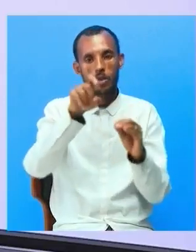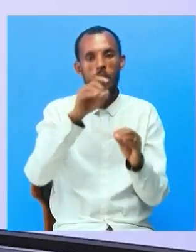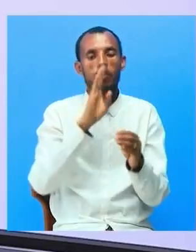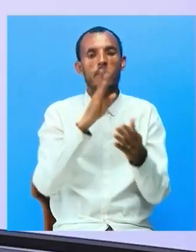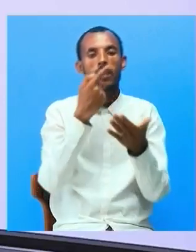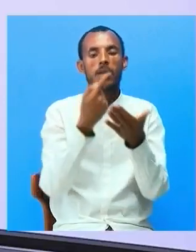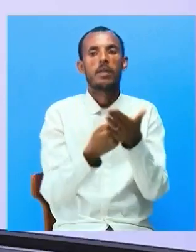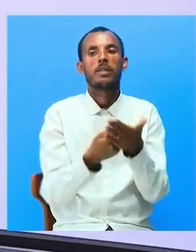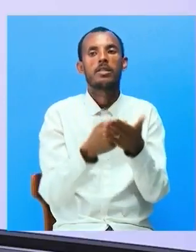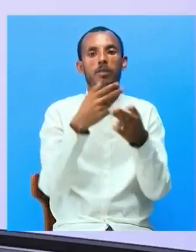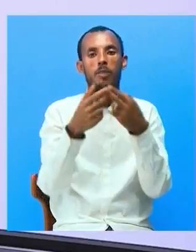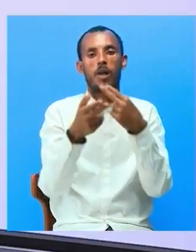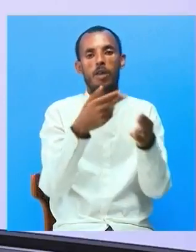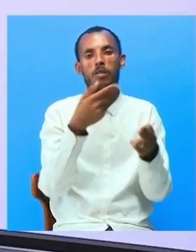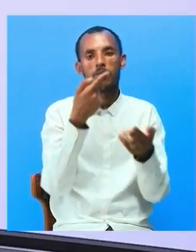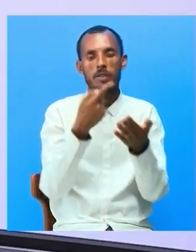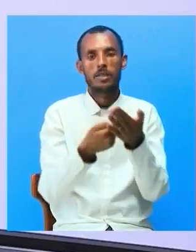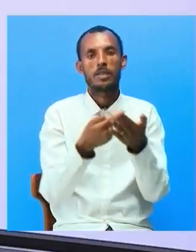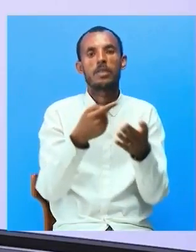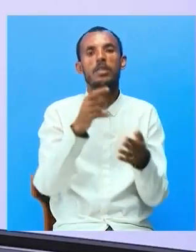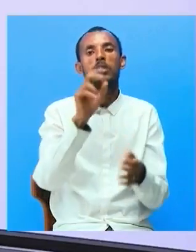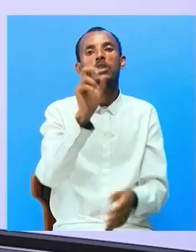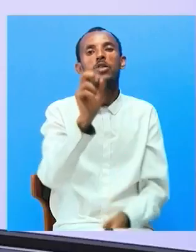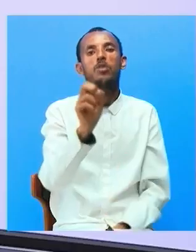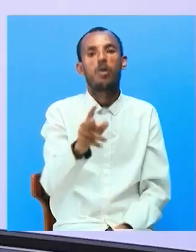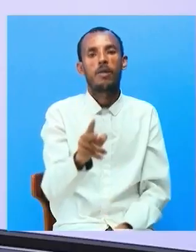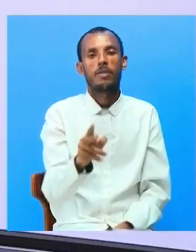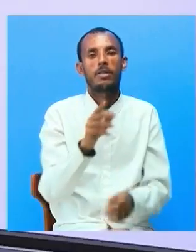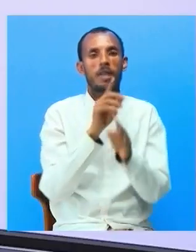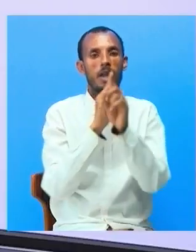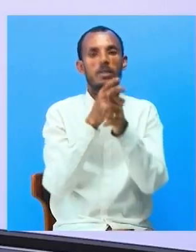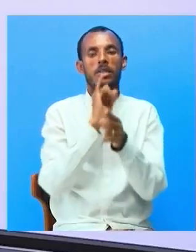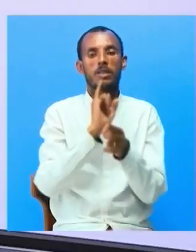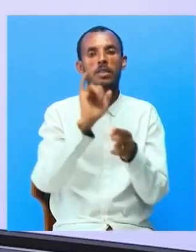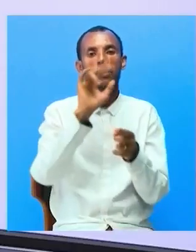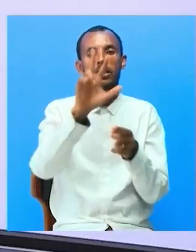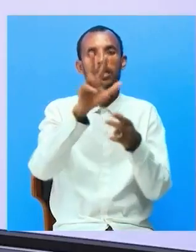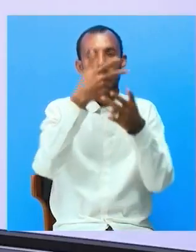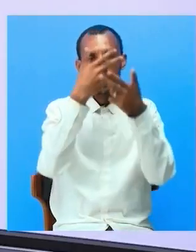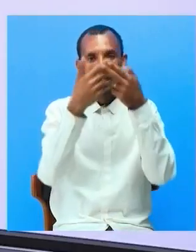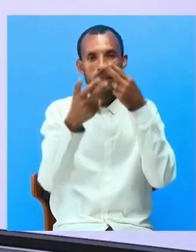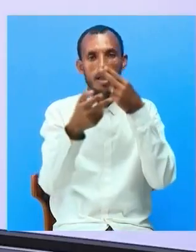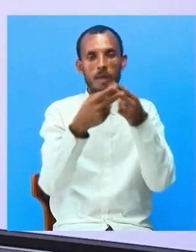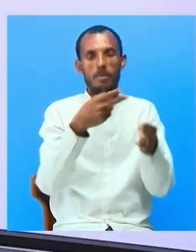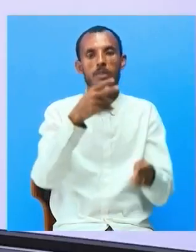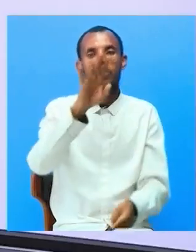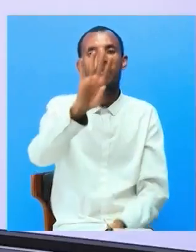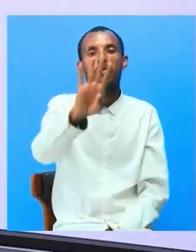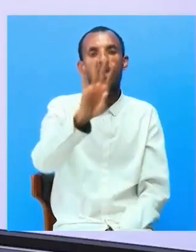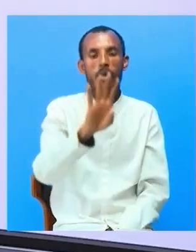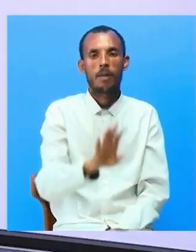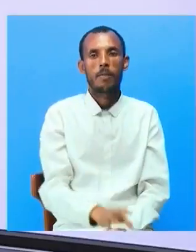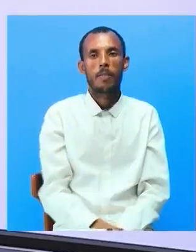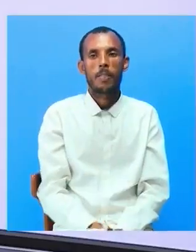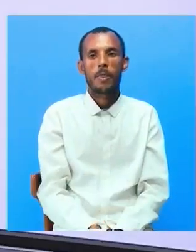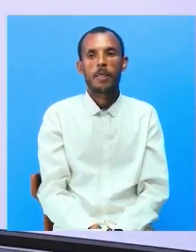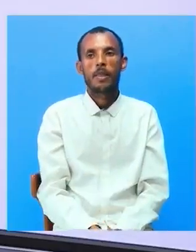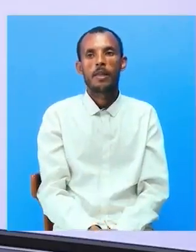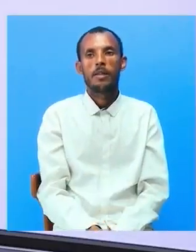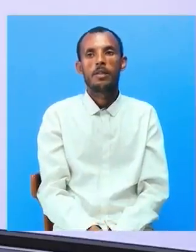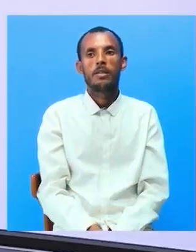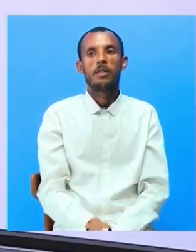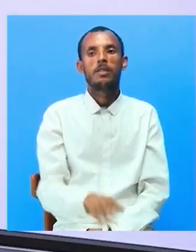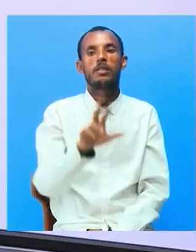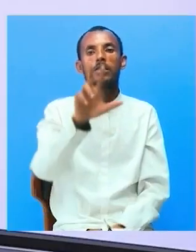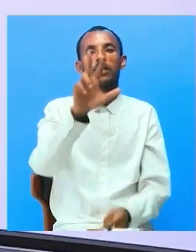the product of these two gives us 12. The answer is this, 3 times 4. Yeah, the answer